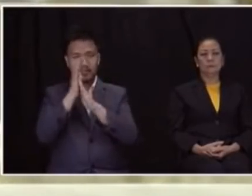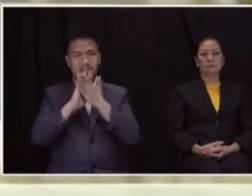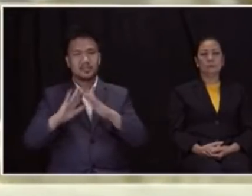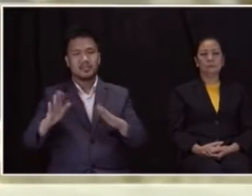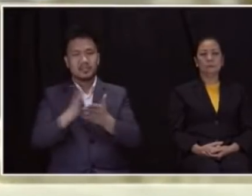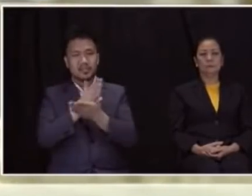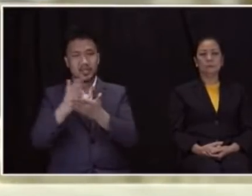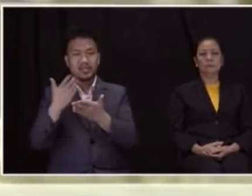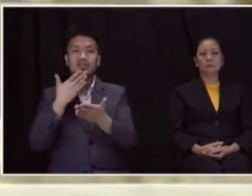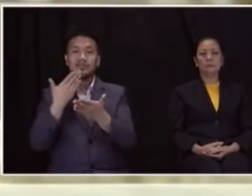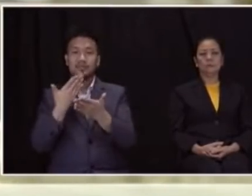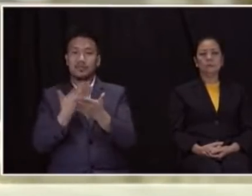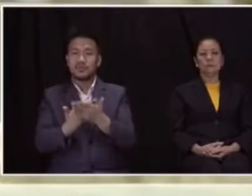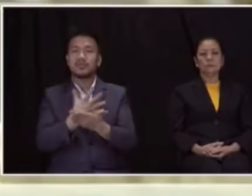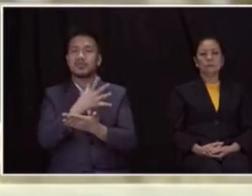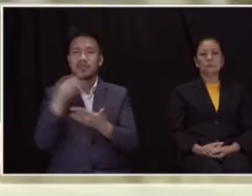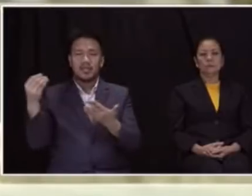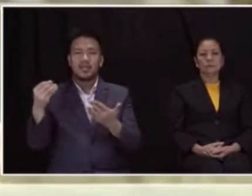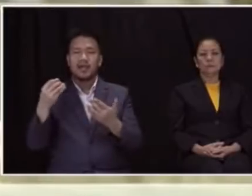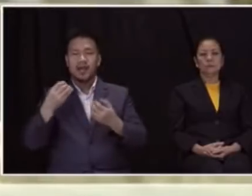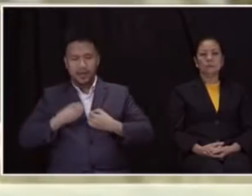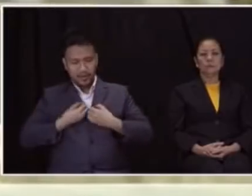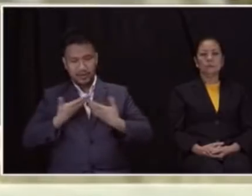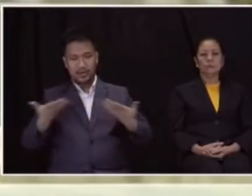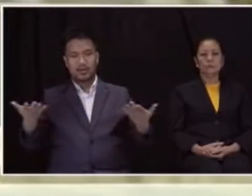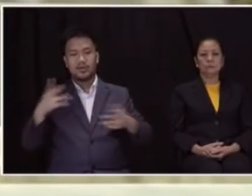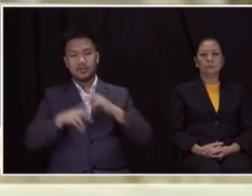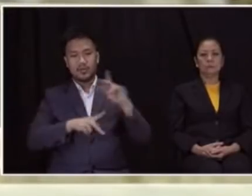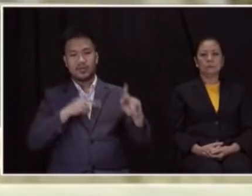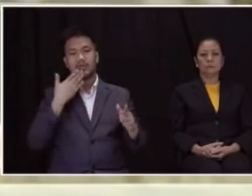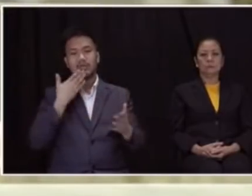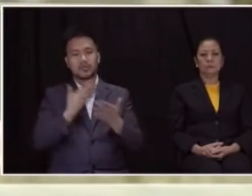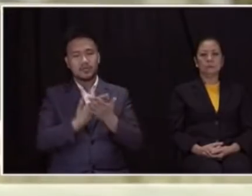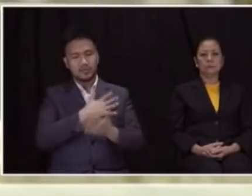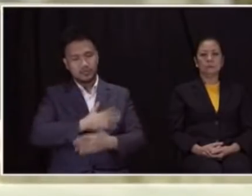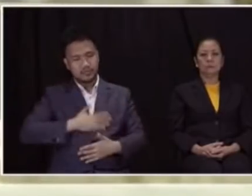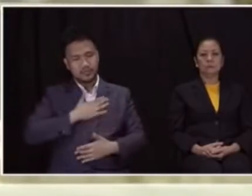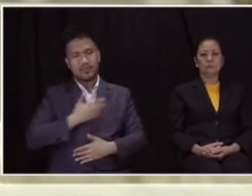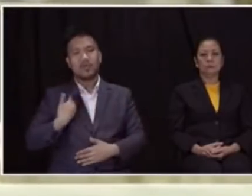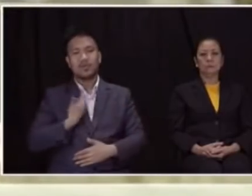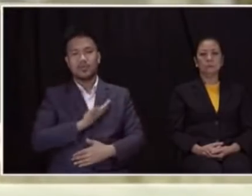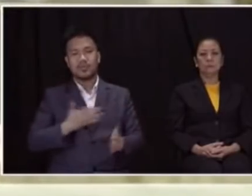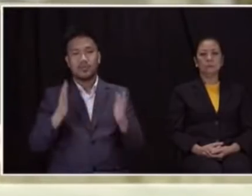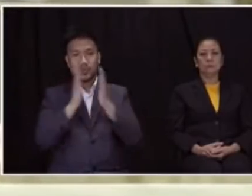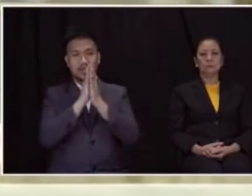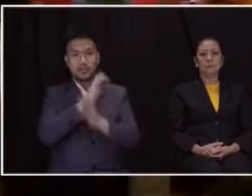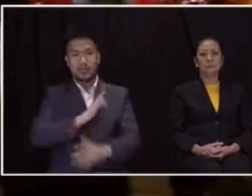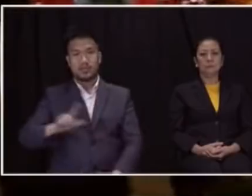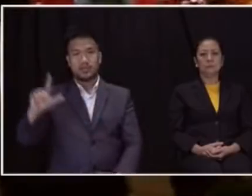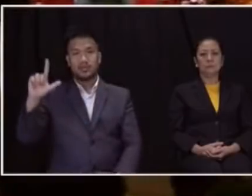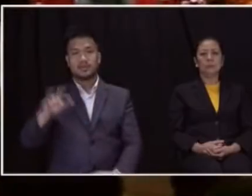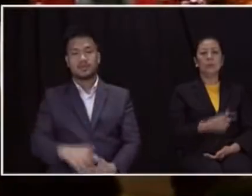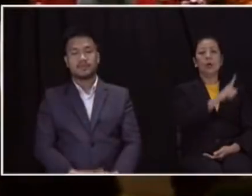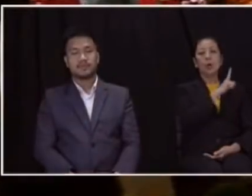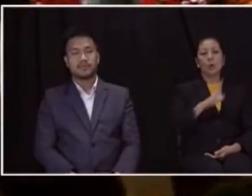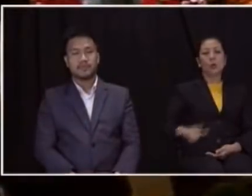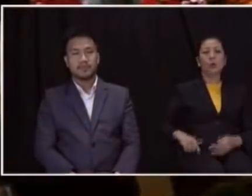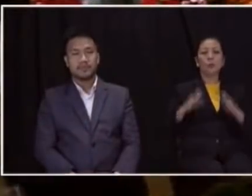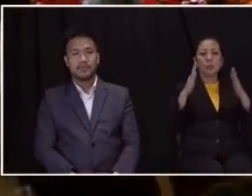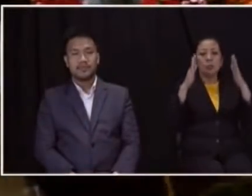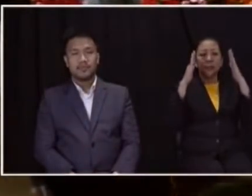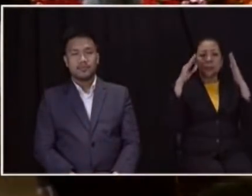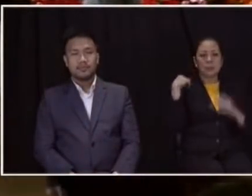of goods, and generosity of people of goodwill. Let us pray to the Lord. Lord,